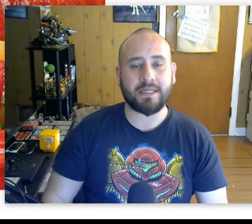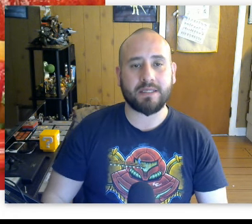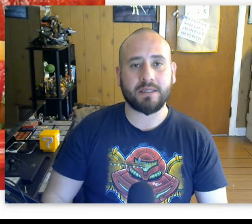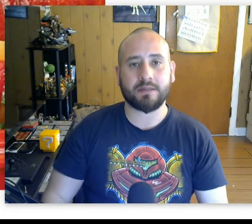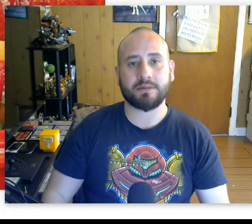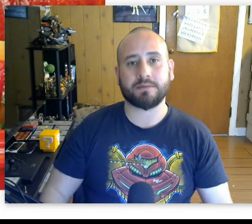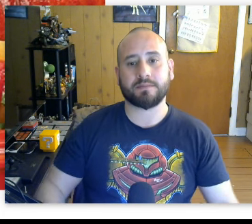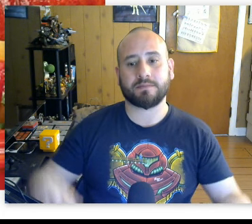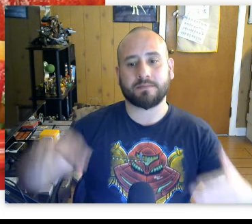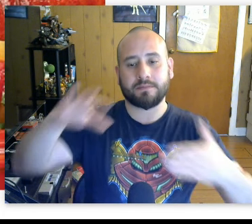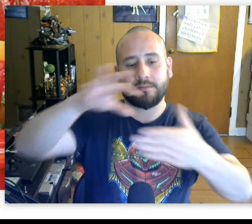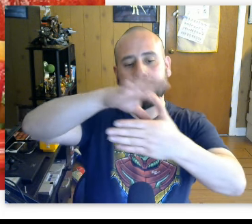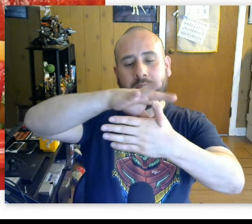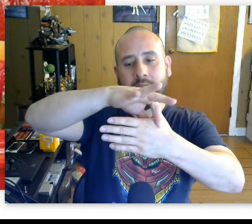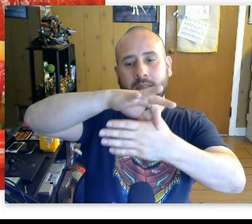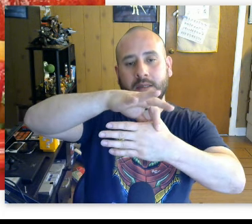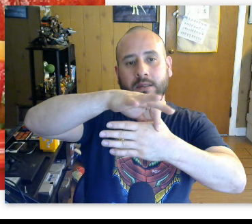Meat.